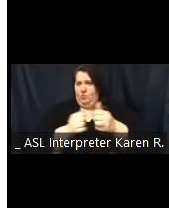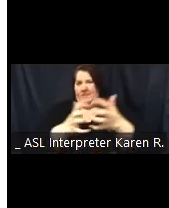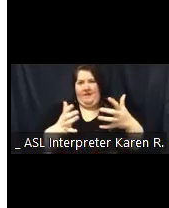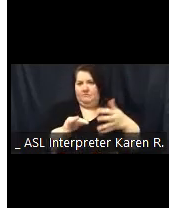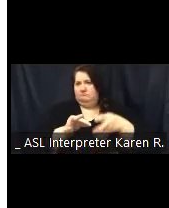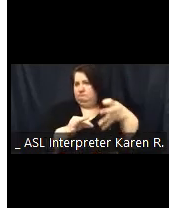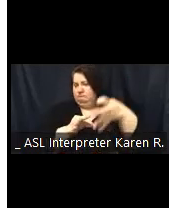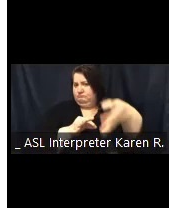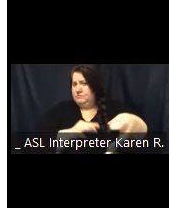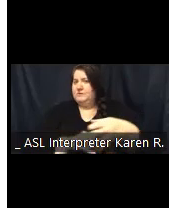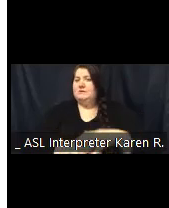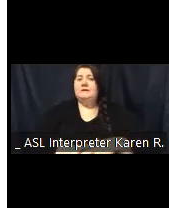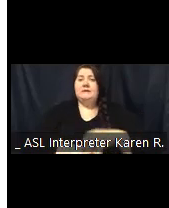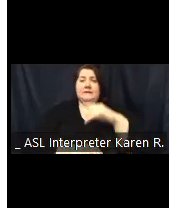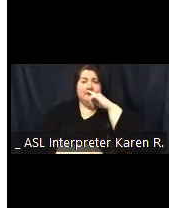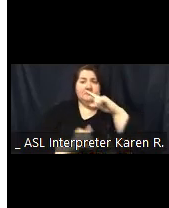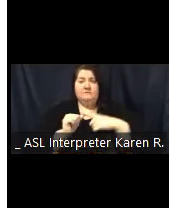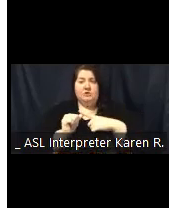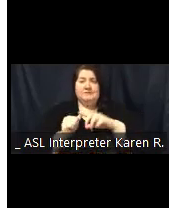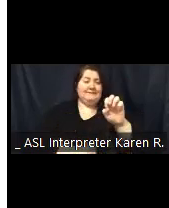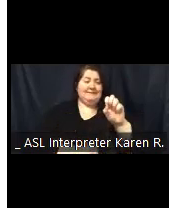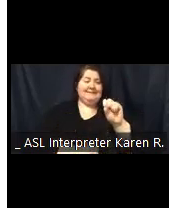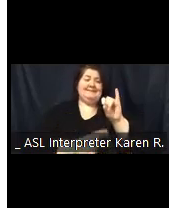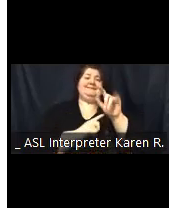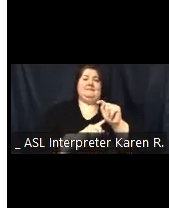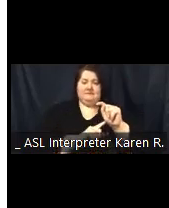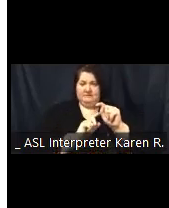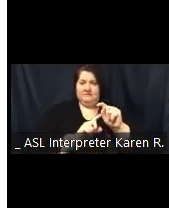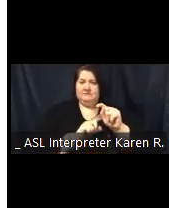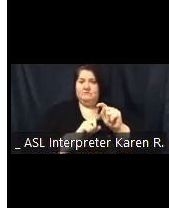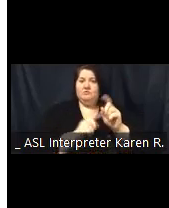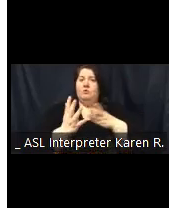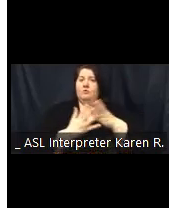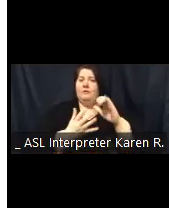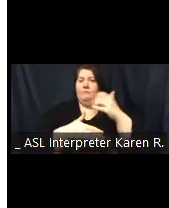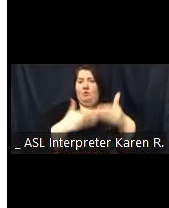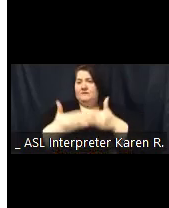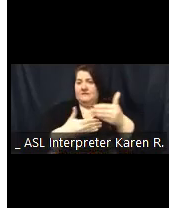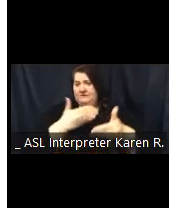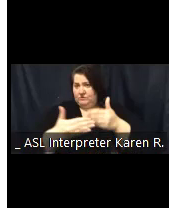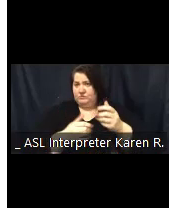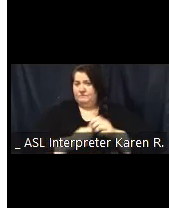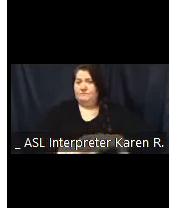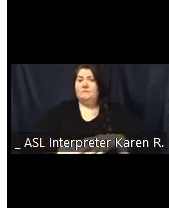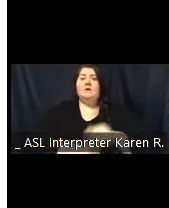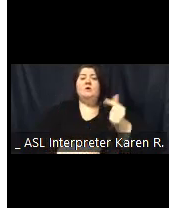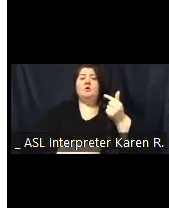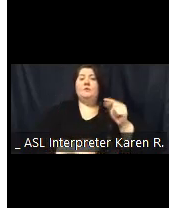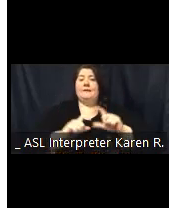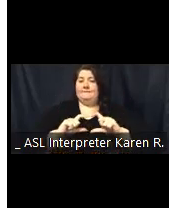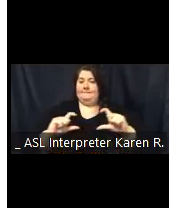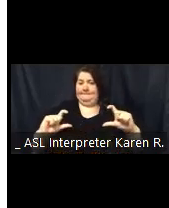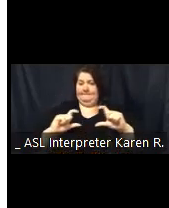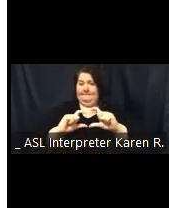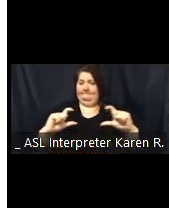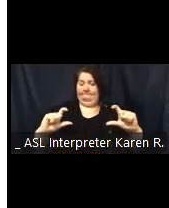These kiddos are first and foremost ESIT kiddos, so we want to move them through the ESIT process. The green arrow